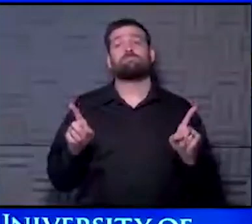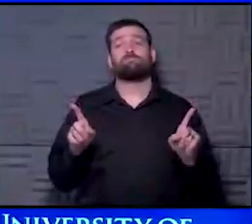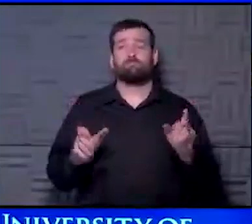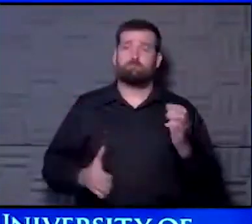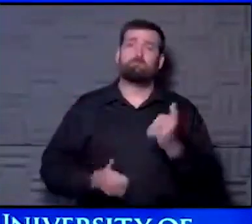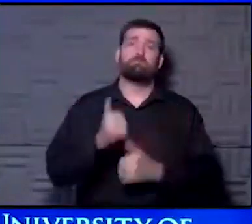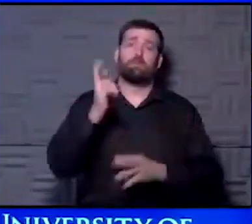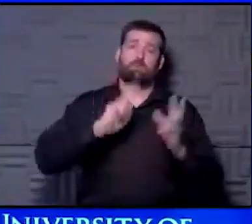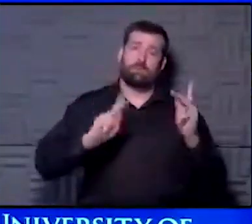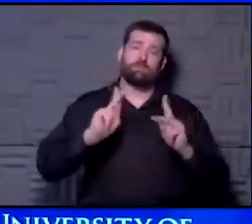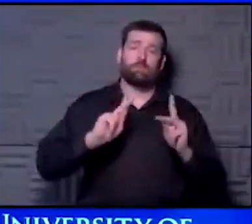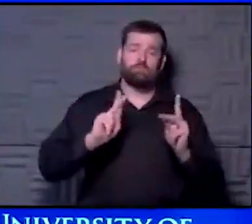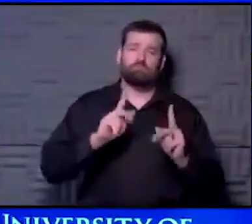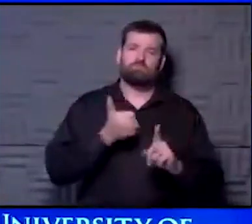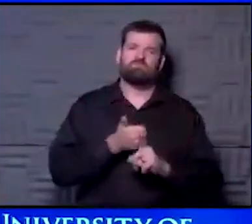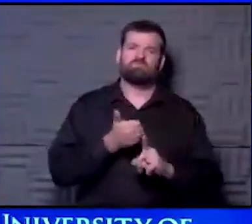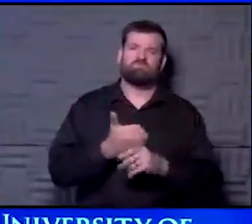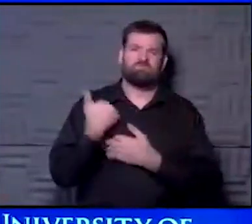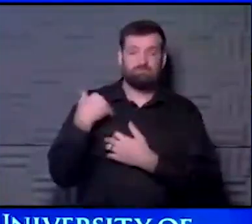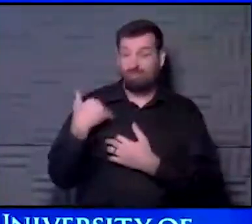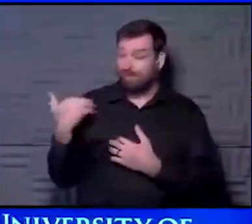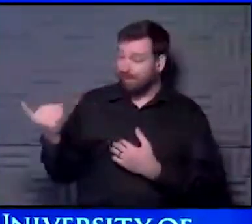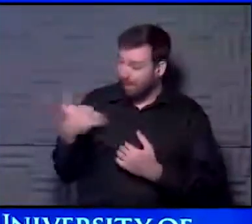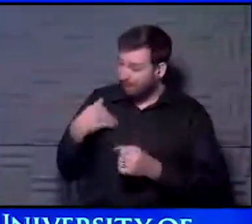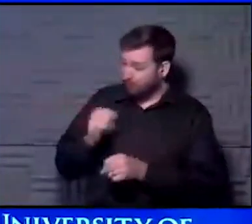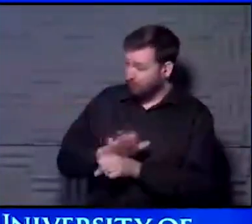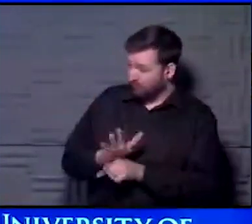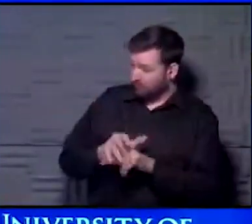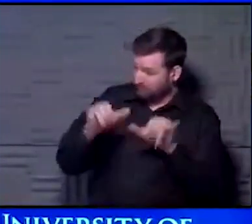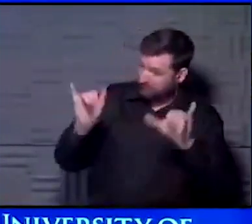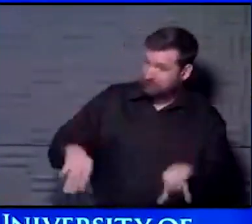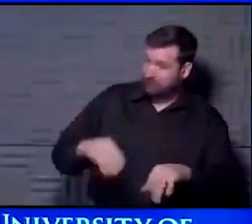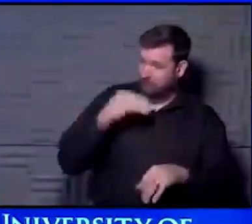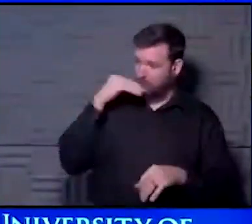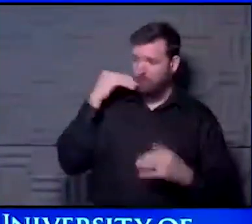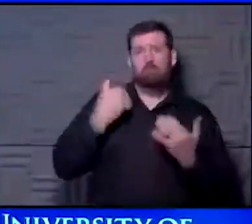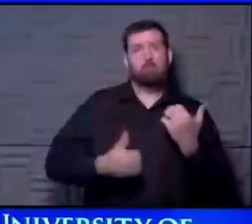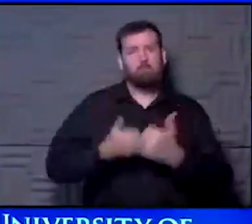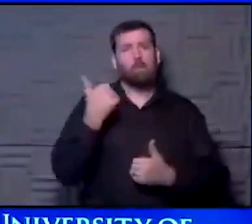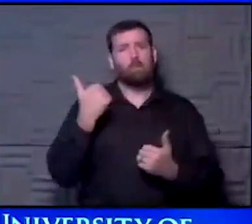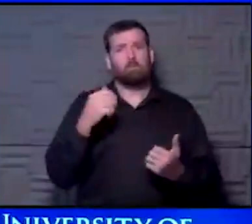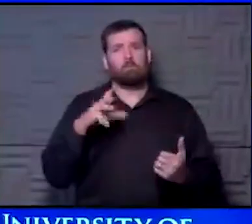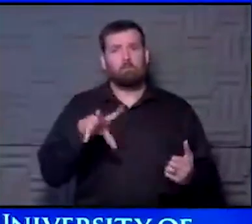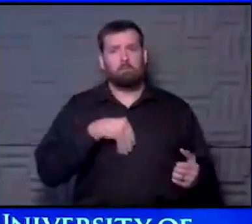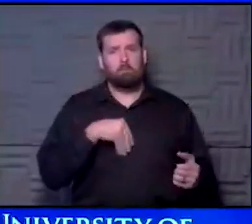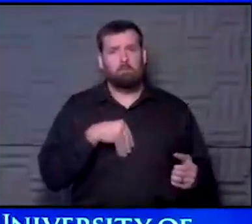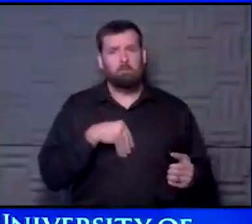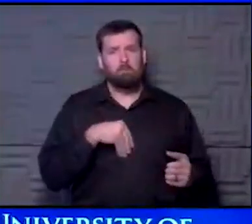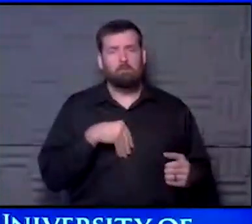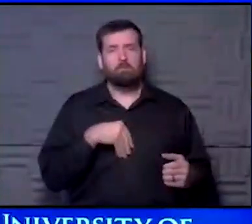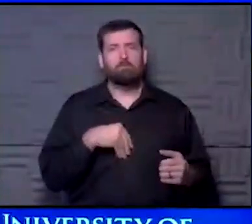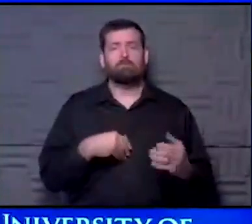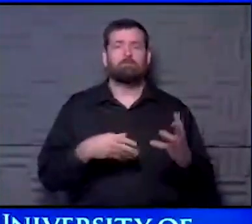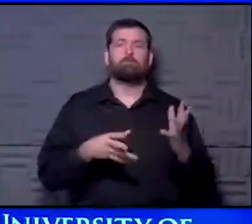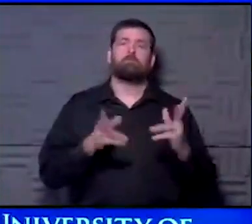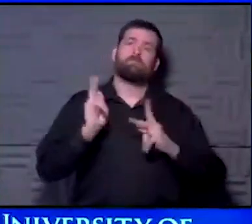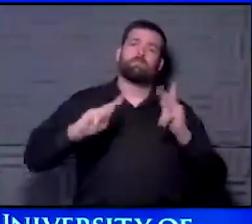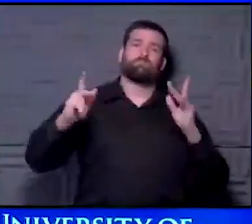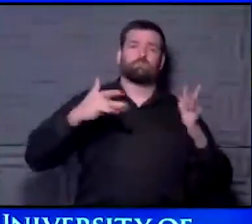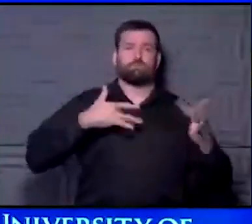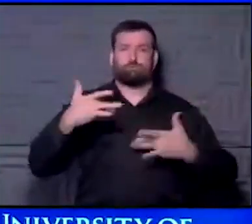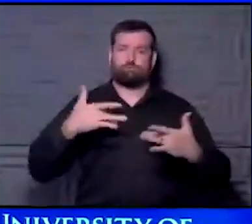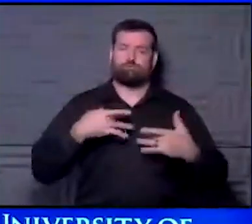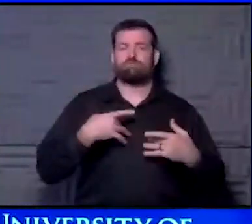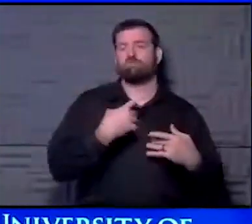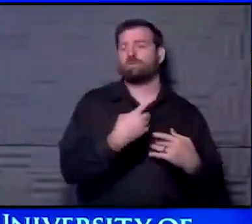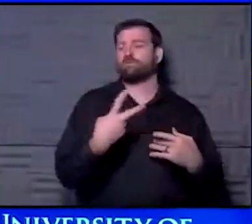most people act really responsibly. When you say you have COVID, you got to stay at home, and most people do that. I think folks are worried about one